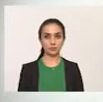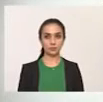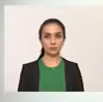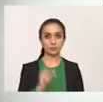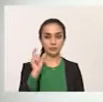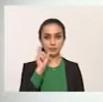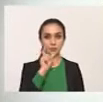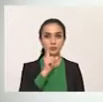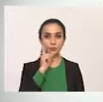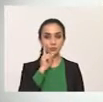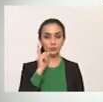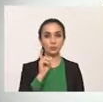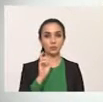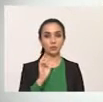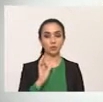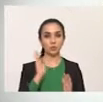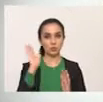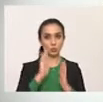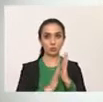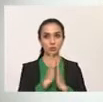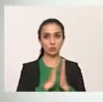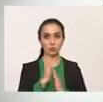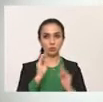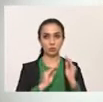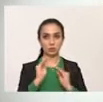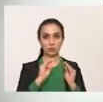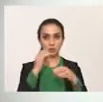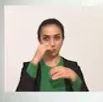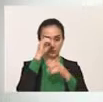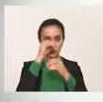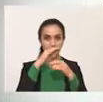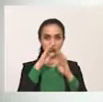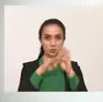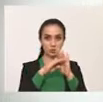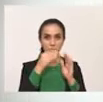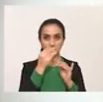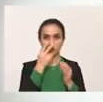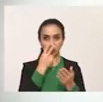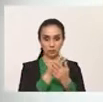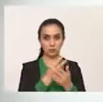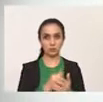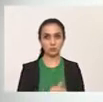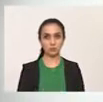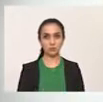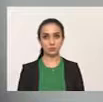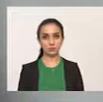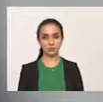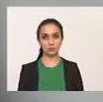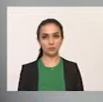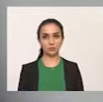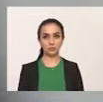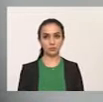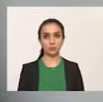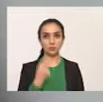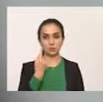Ko'k yashil suv o'tlarining suzilishini mikroskop ostida kuzating.